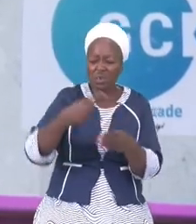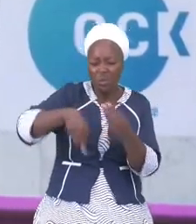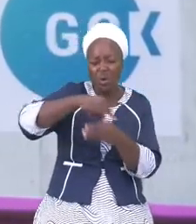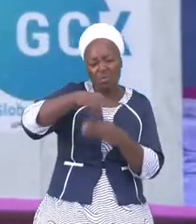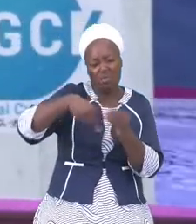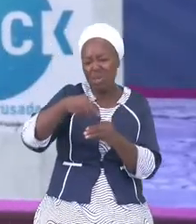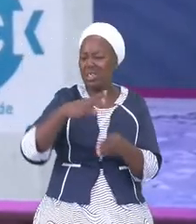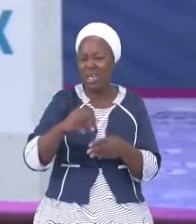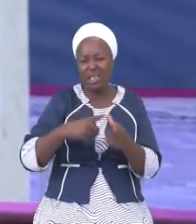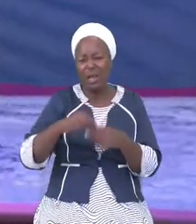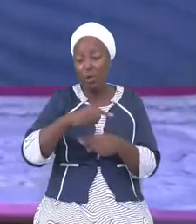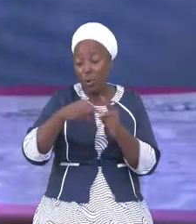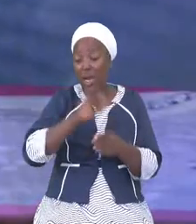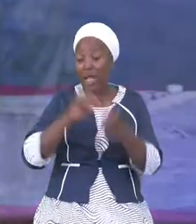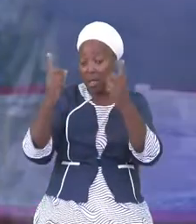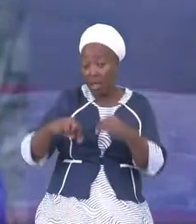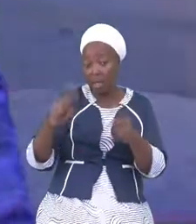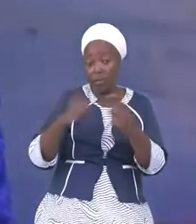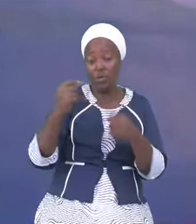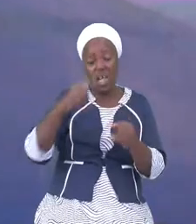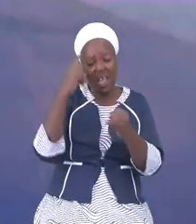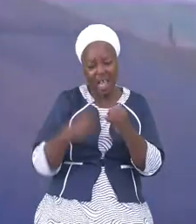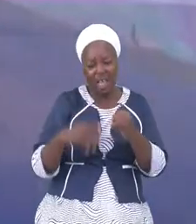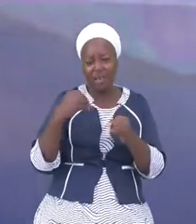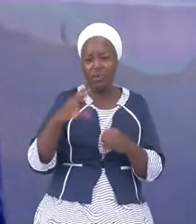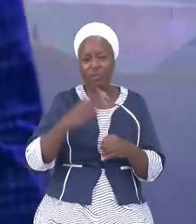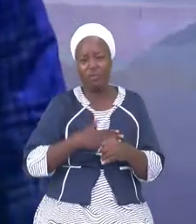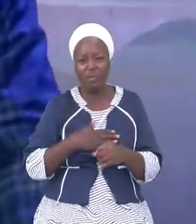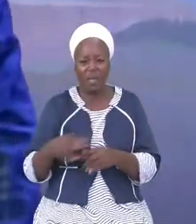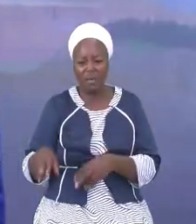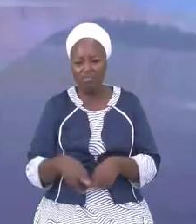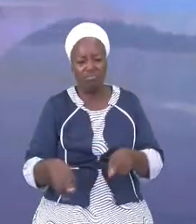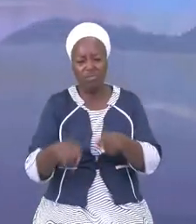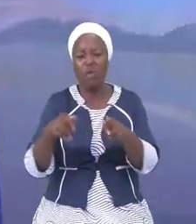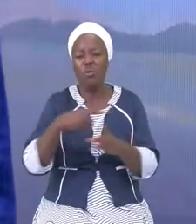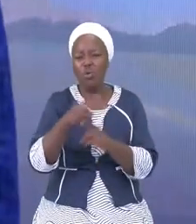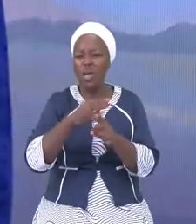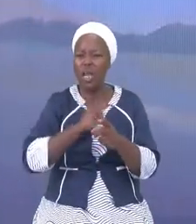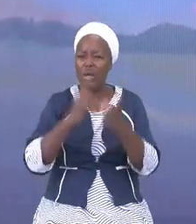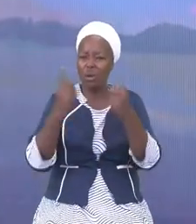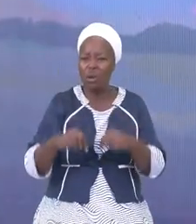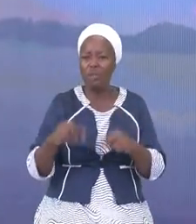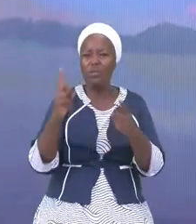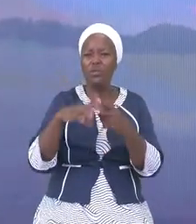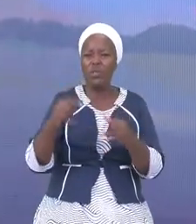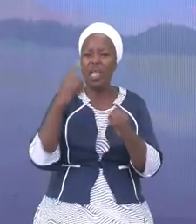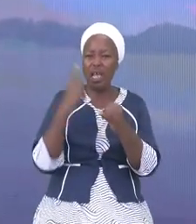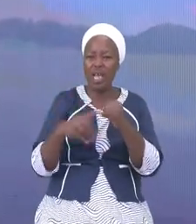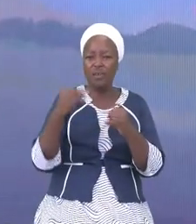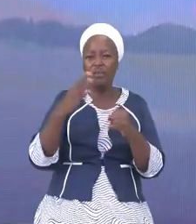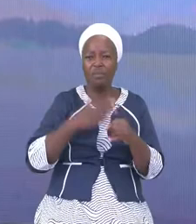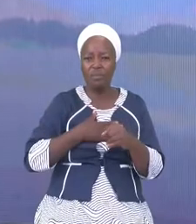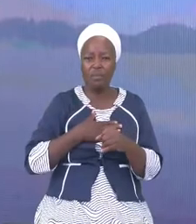when I came to the end of my ropes, when I came to the end of